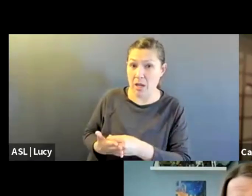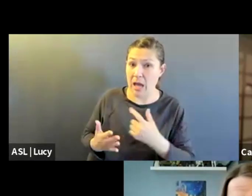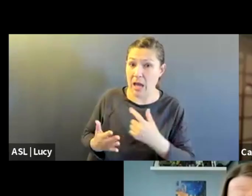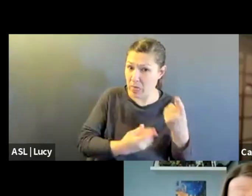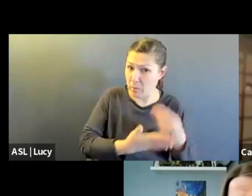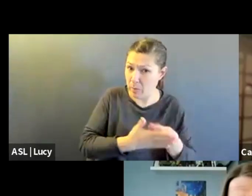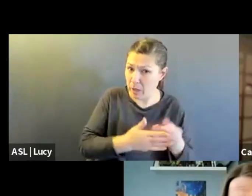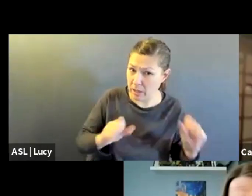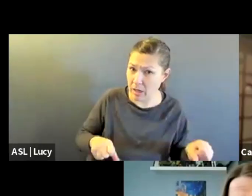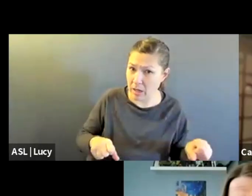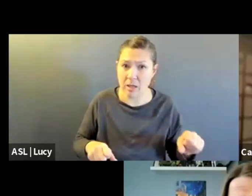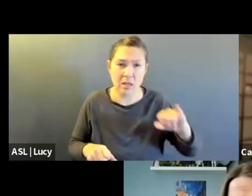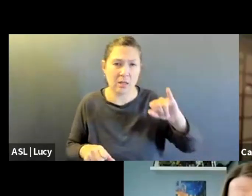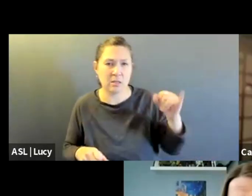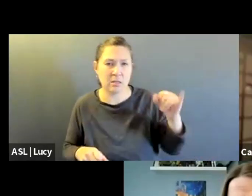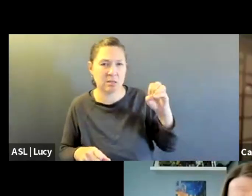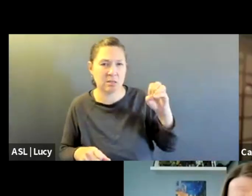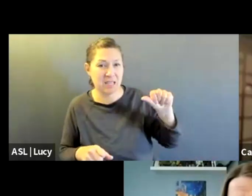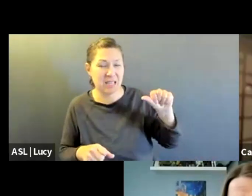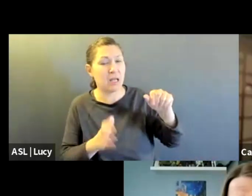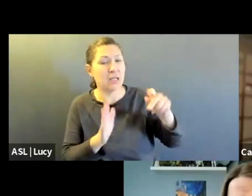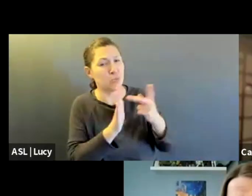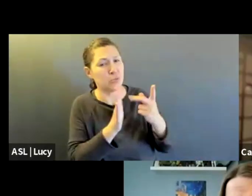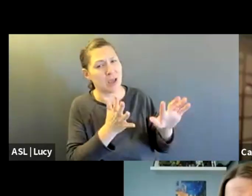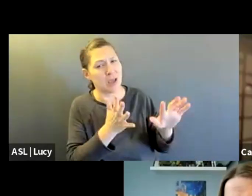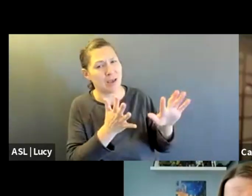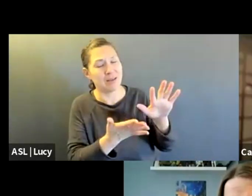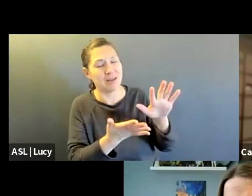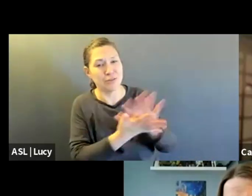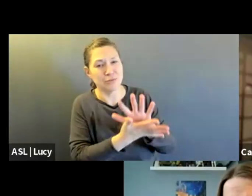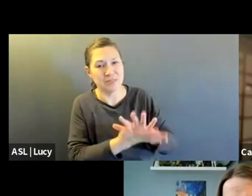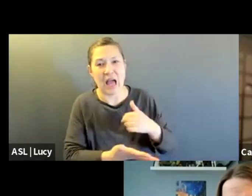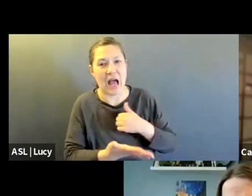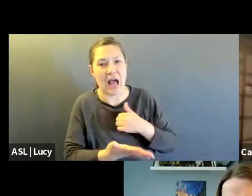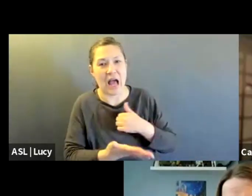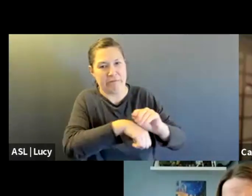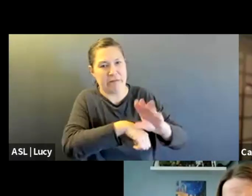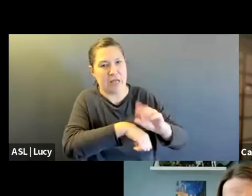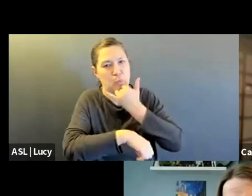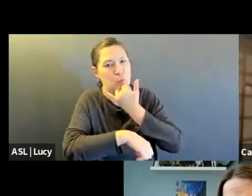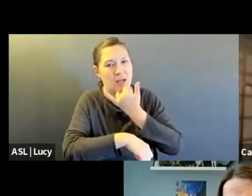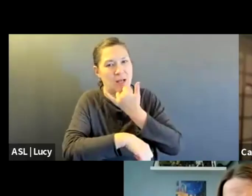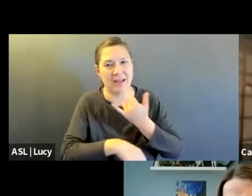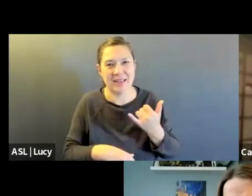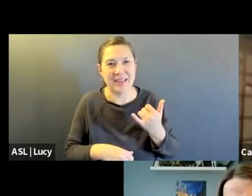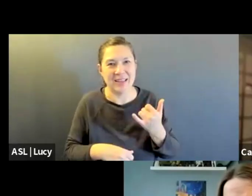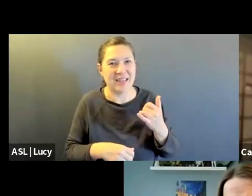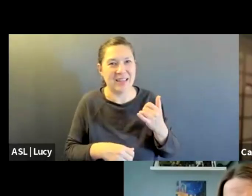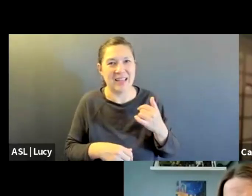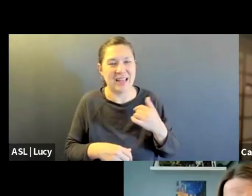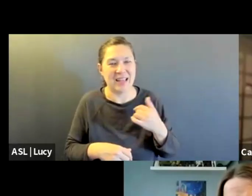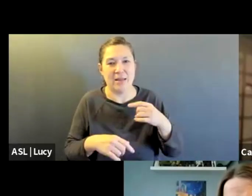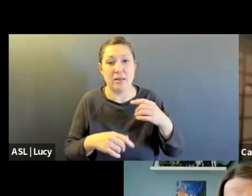I would check the paperwork. I would say I cannot give some advice just because, and also this is information. Sure, flat advice to everybody.